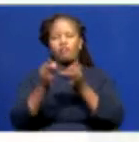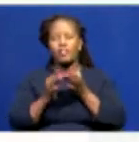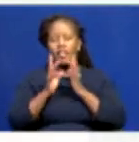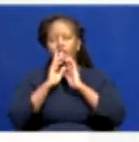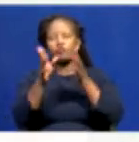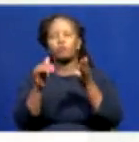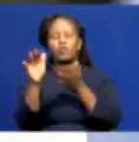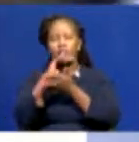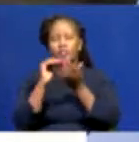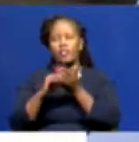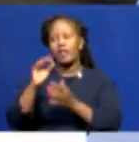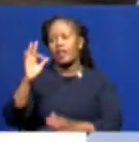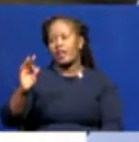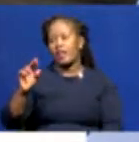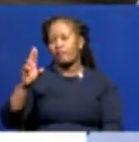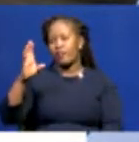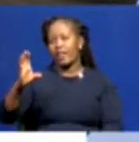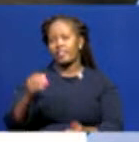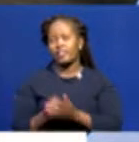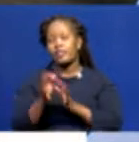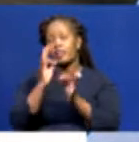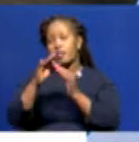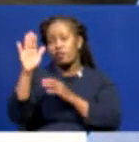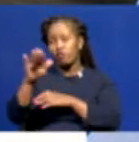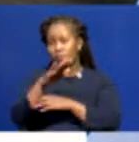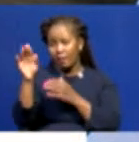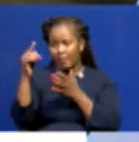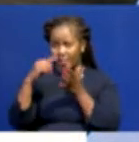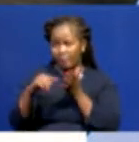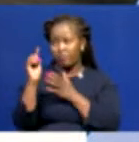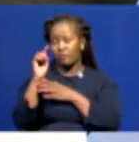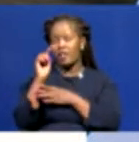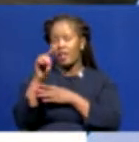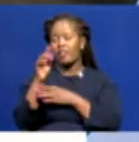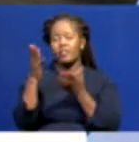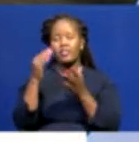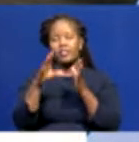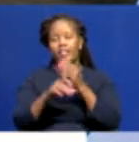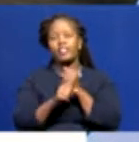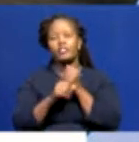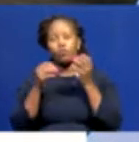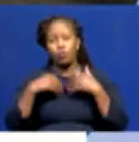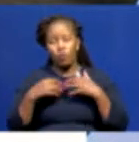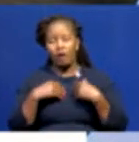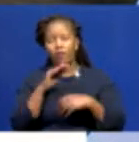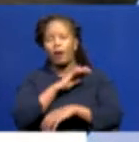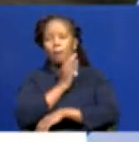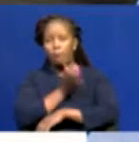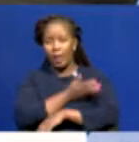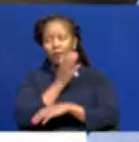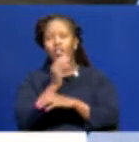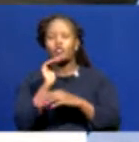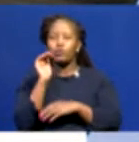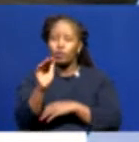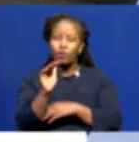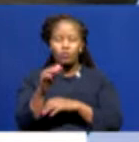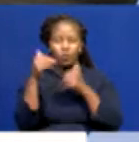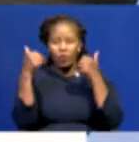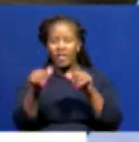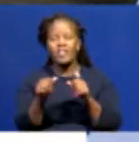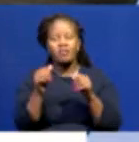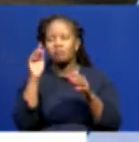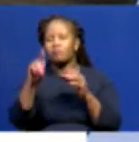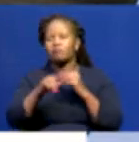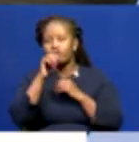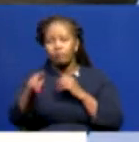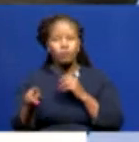FRC. If enacted by Parliament, the Anti-Money Laundering Agency will have the power to request for the revocation